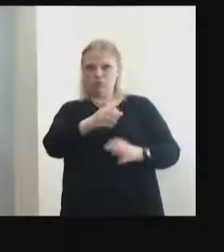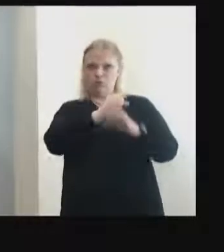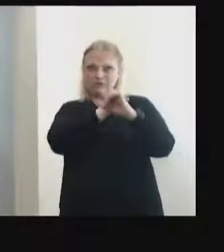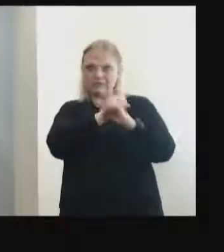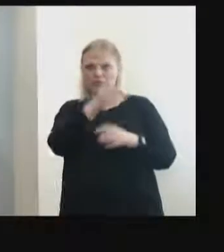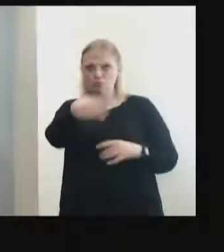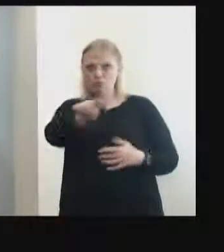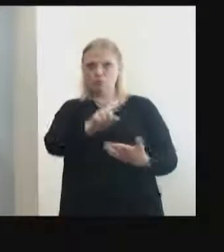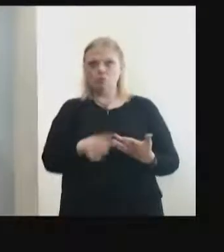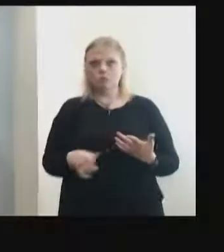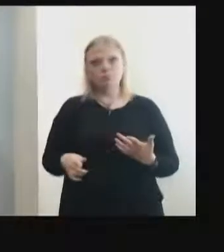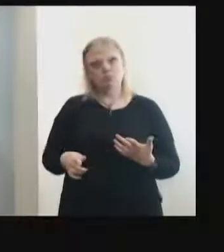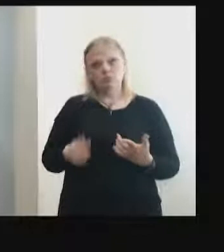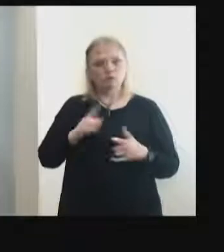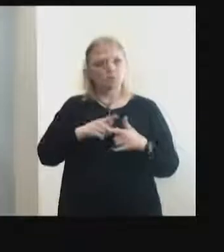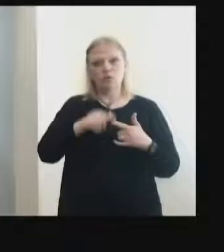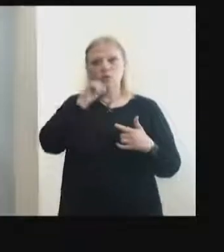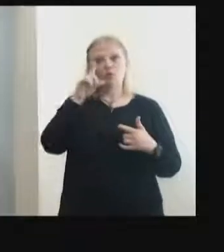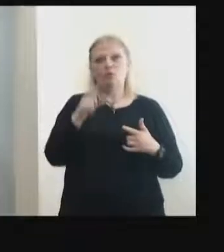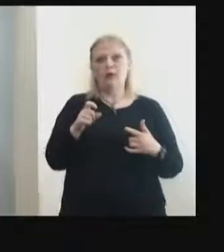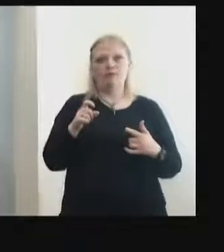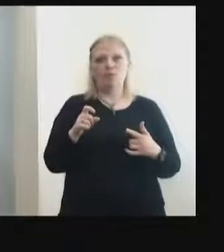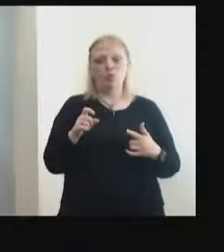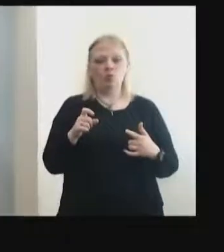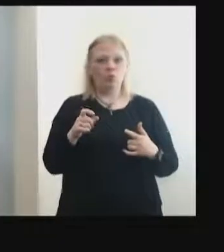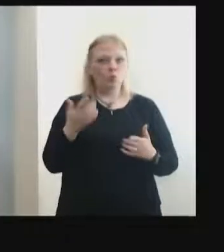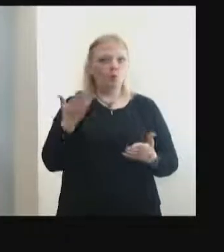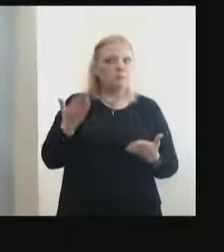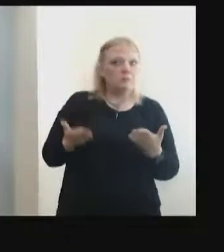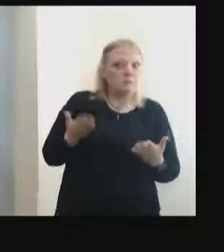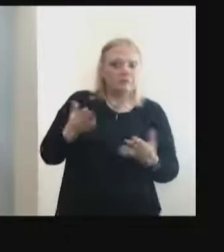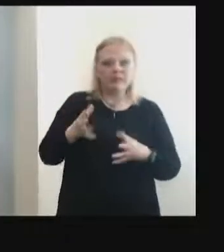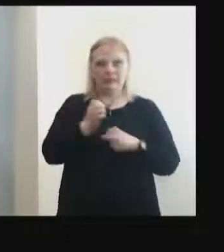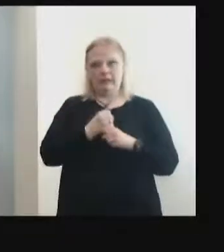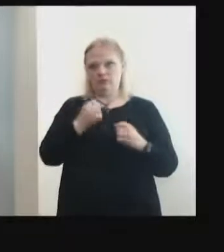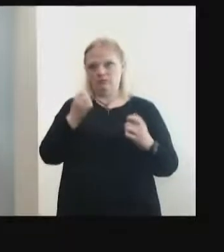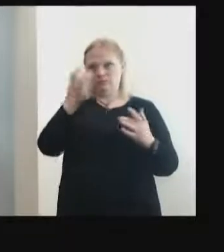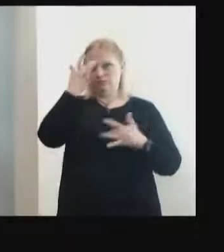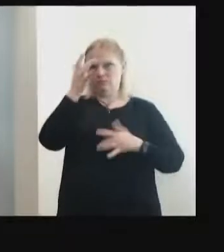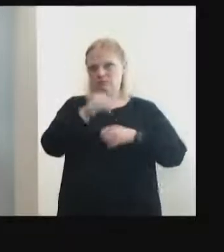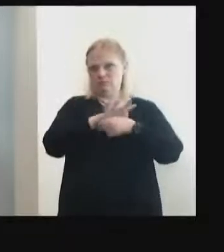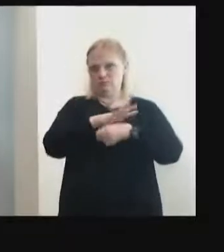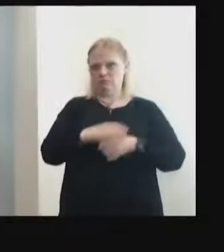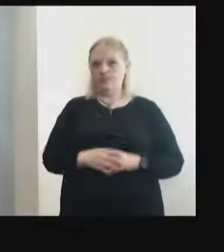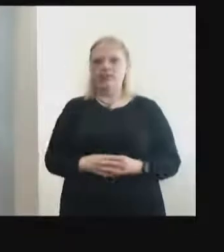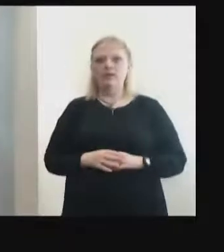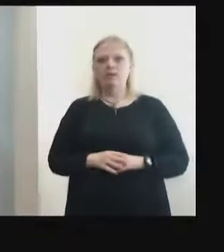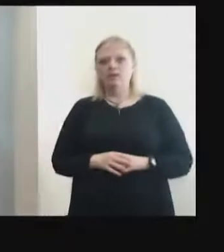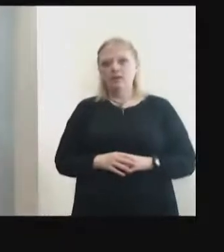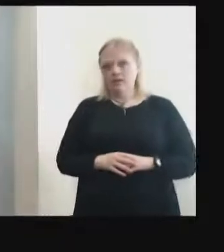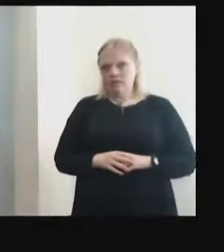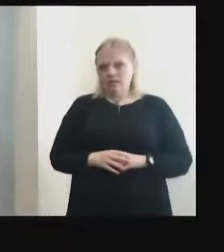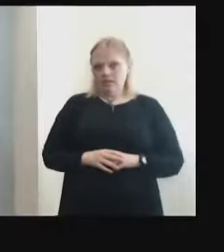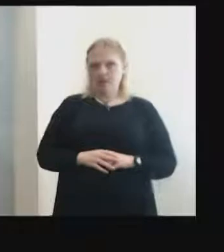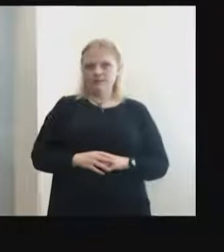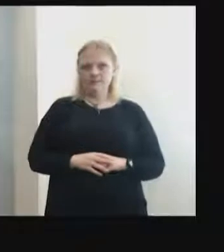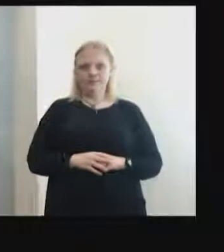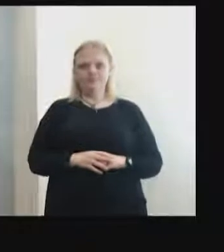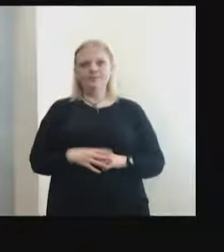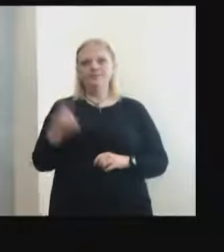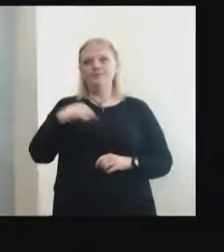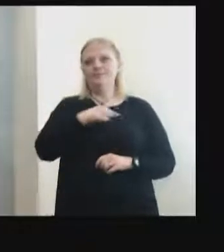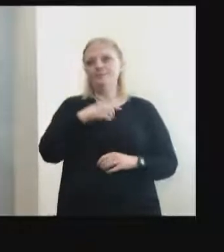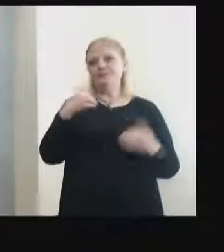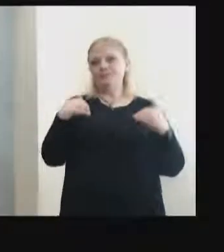protect you so you don't have to be susceptible to COVID-19. So we have our Erie